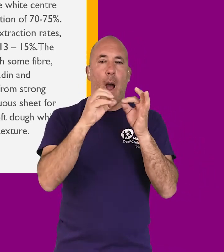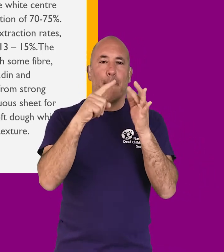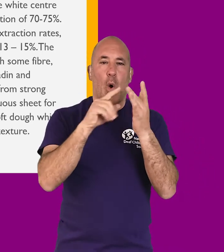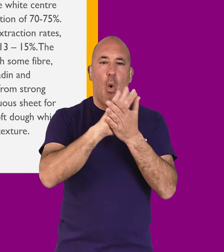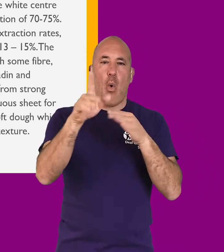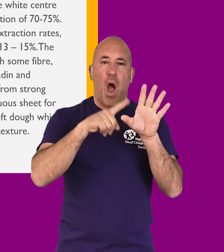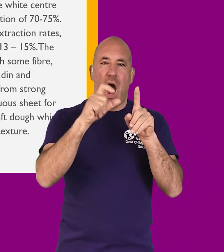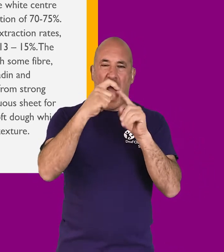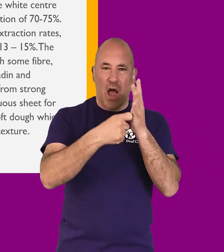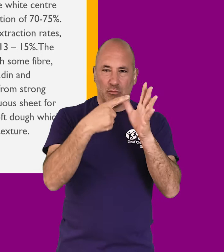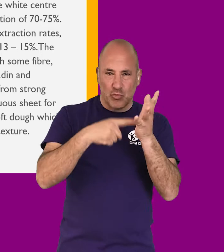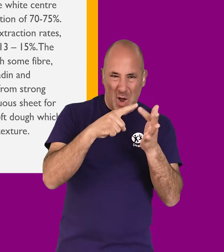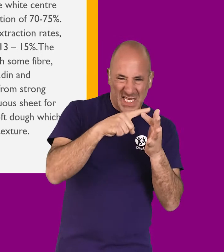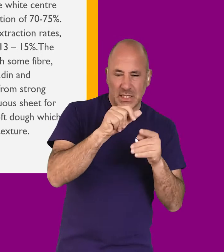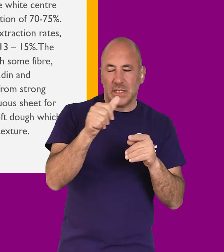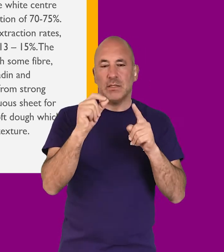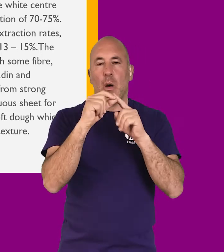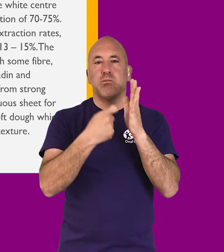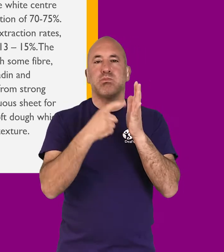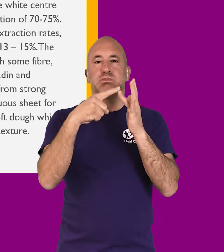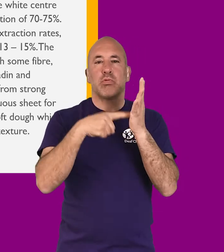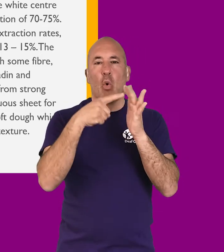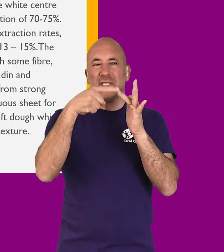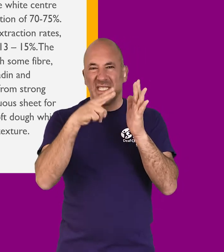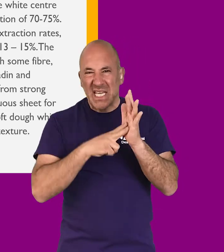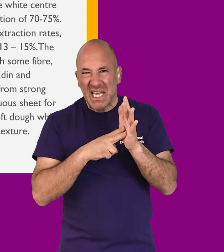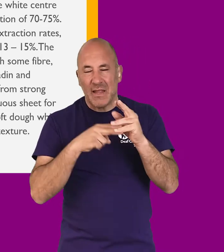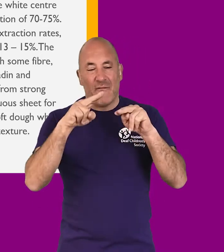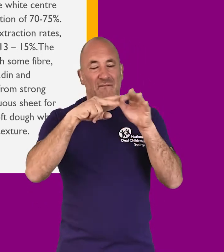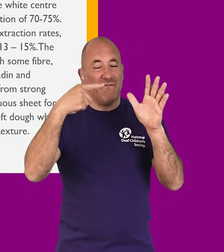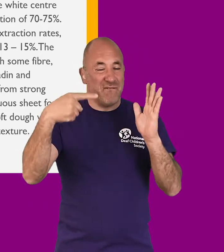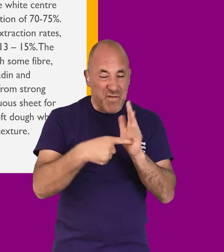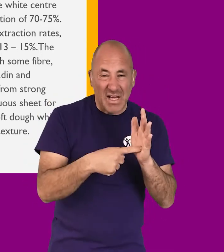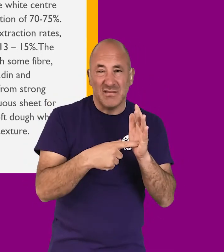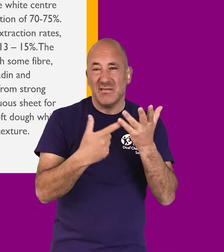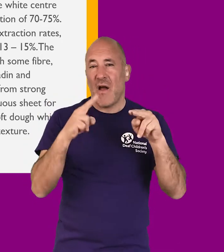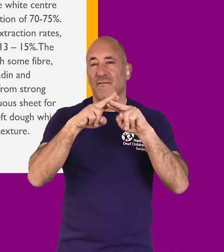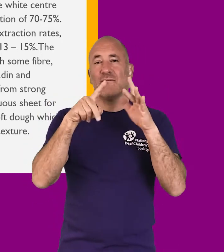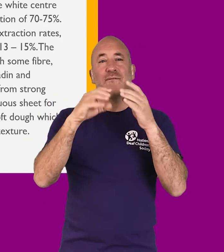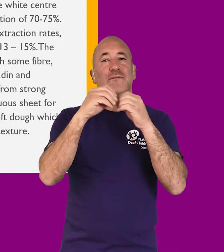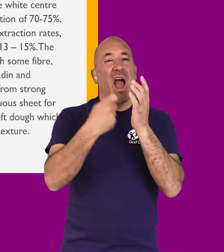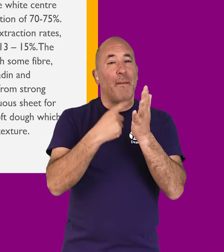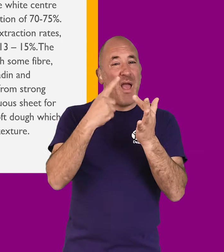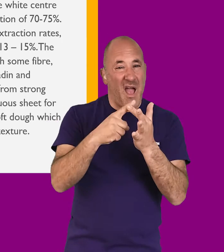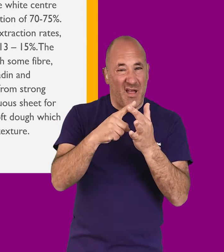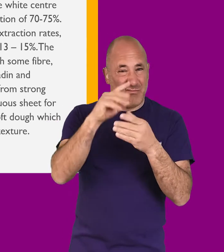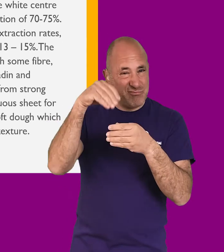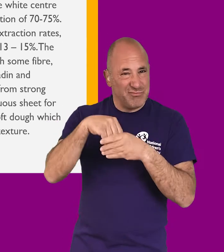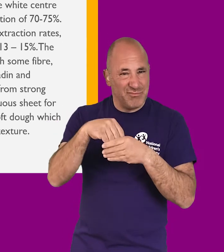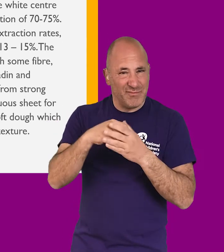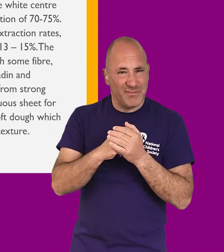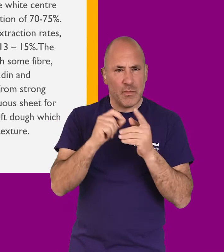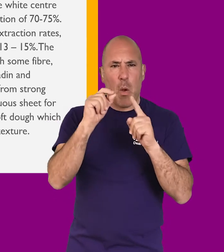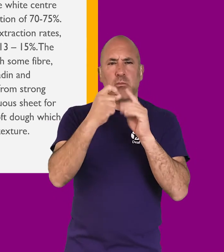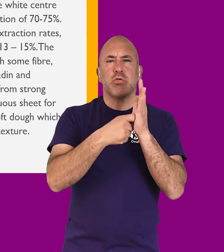ingredient, which will be composed of carbohydrate, protein, and fat. There's some